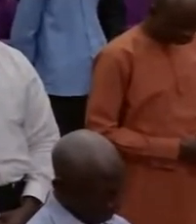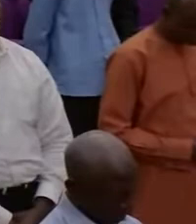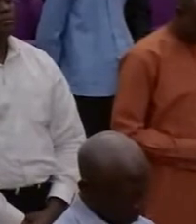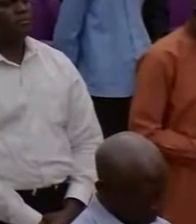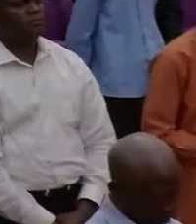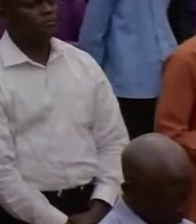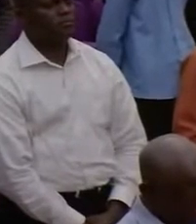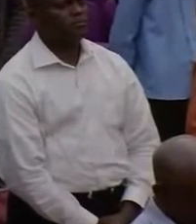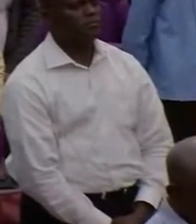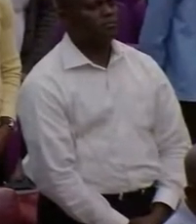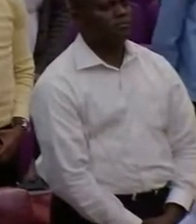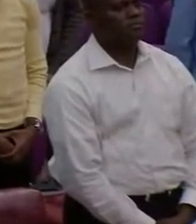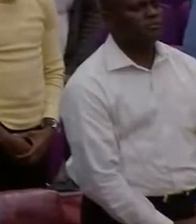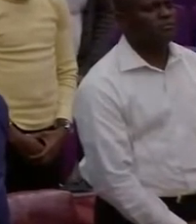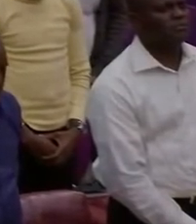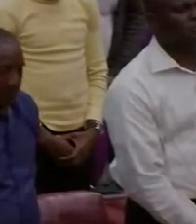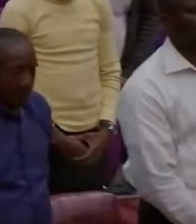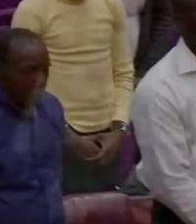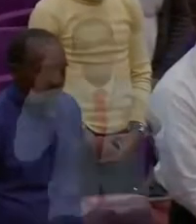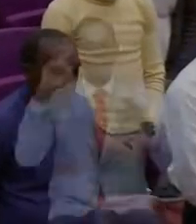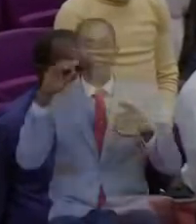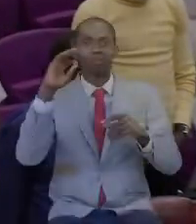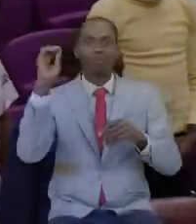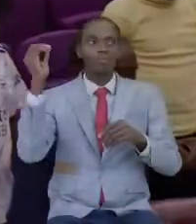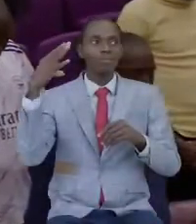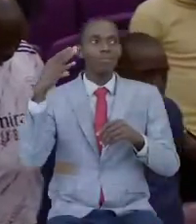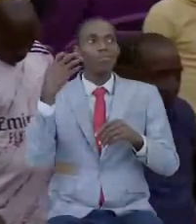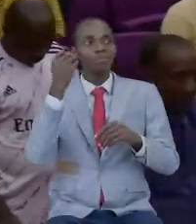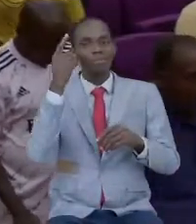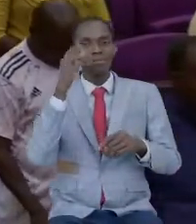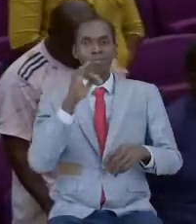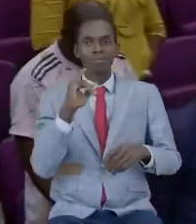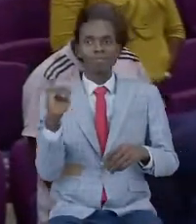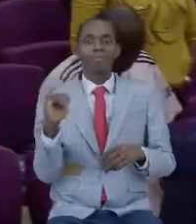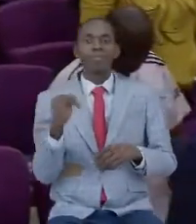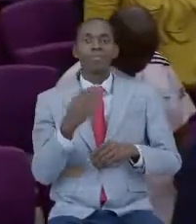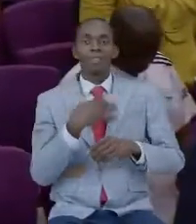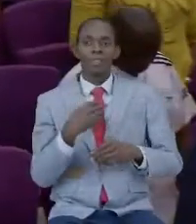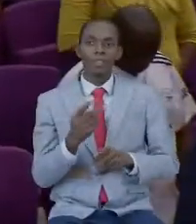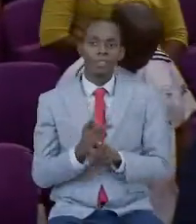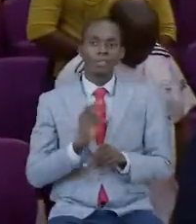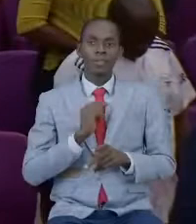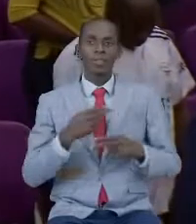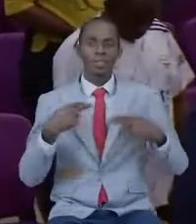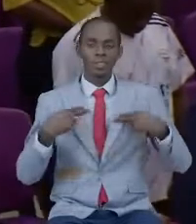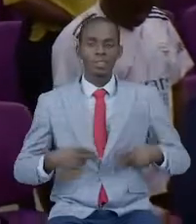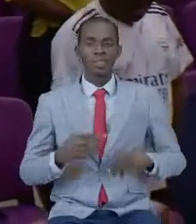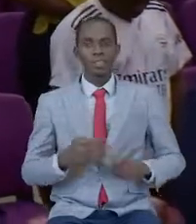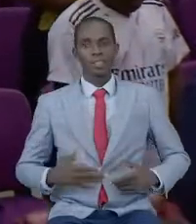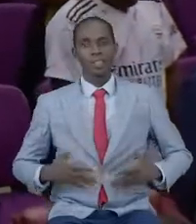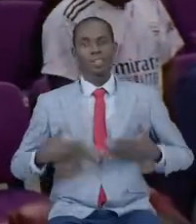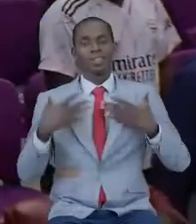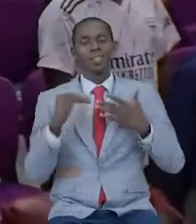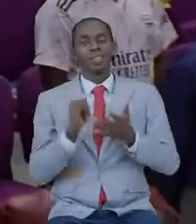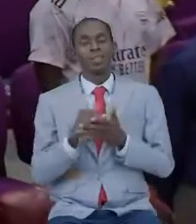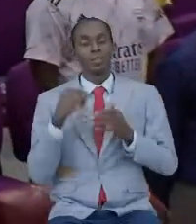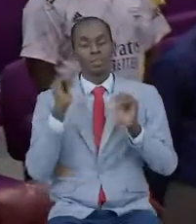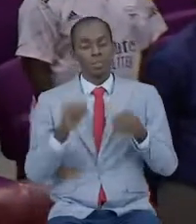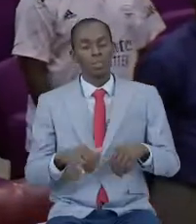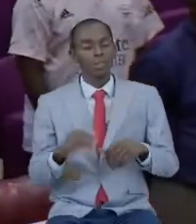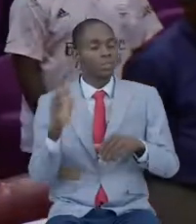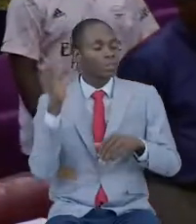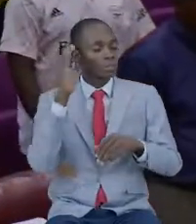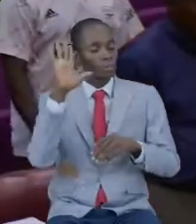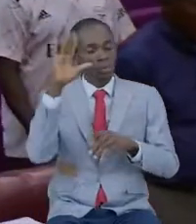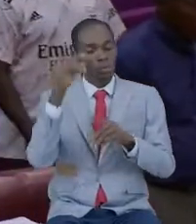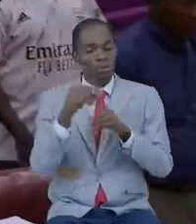grace. Thank you for the understanding. Thank you for keeping us healthy and alive, that we can hear your word,